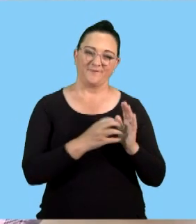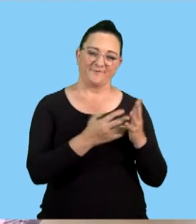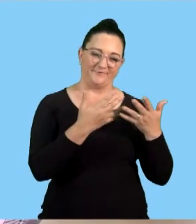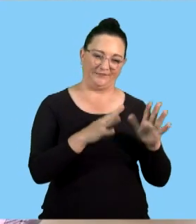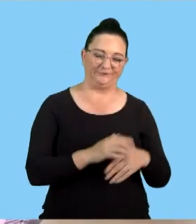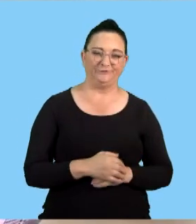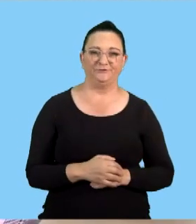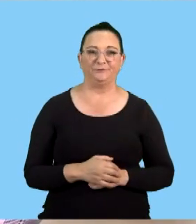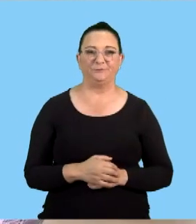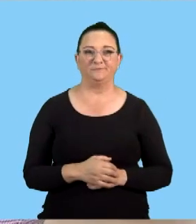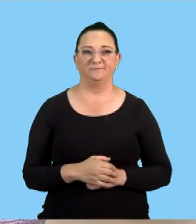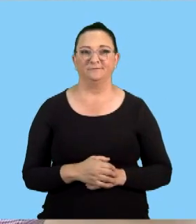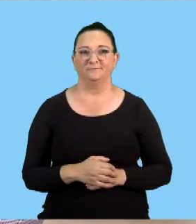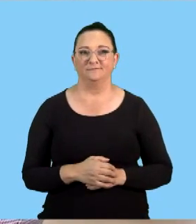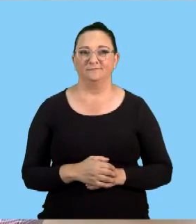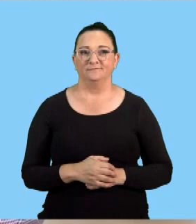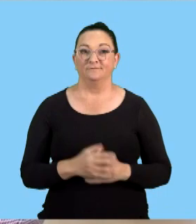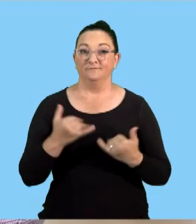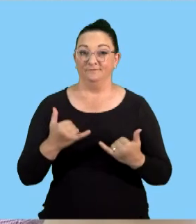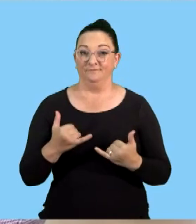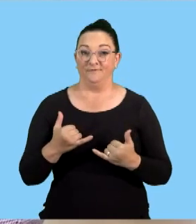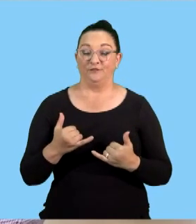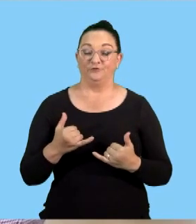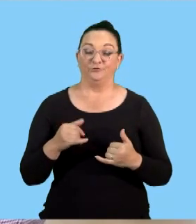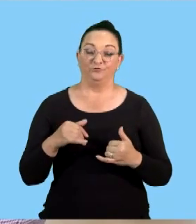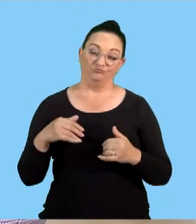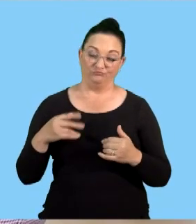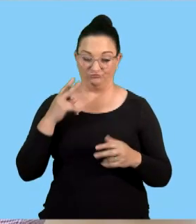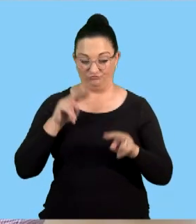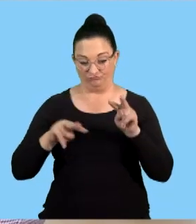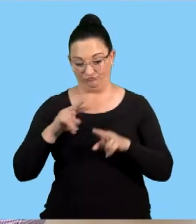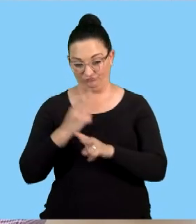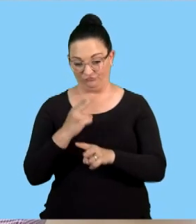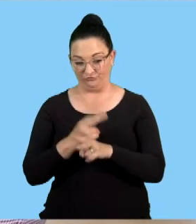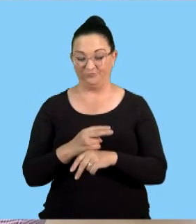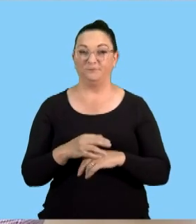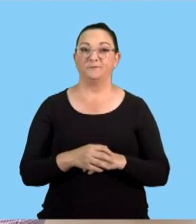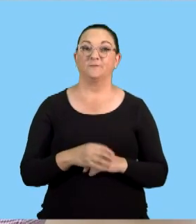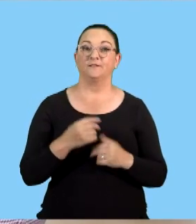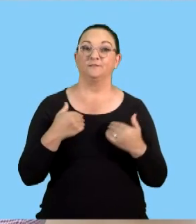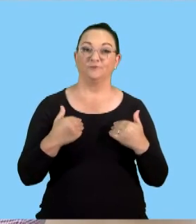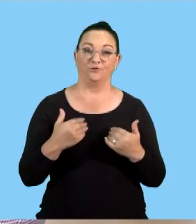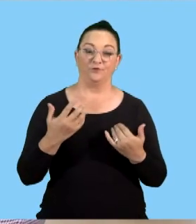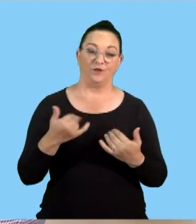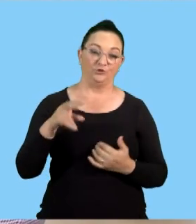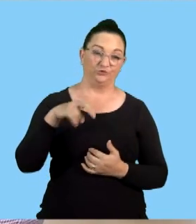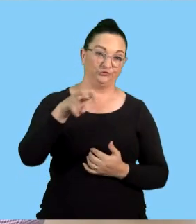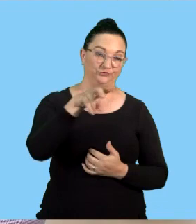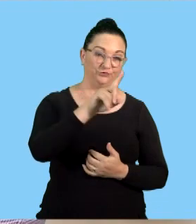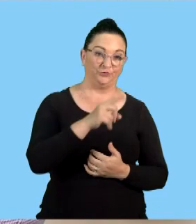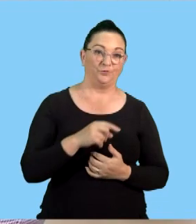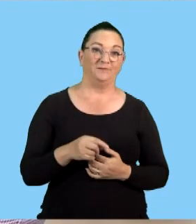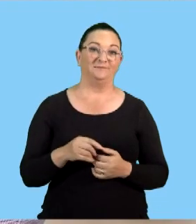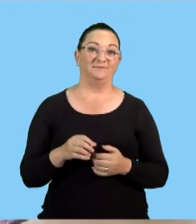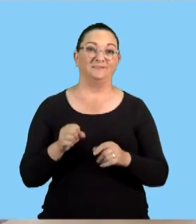Welcome back from an ad break. So now we are recapping. As mentioned, we started this journey together